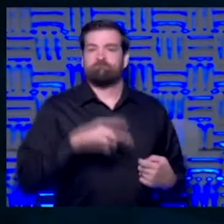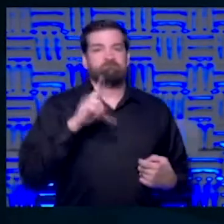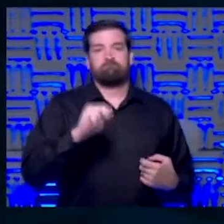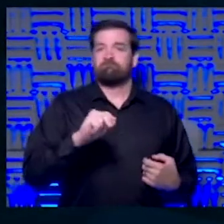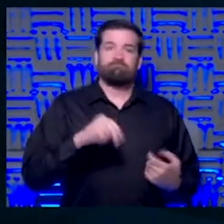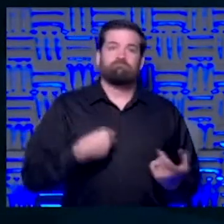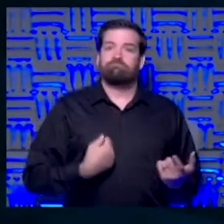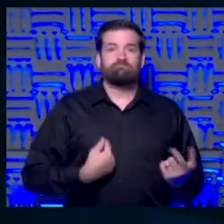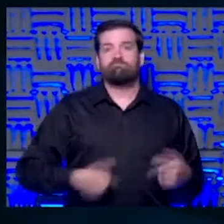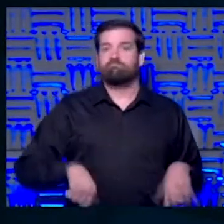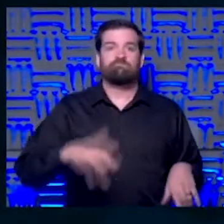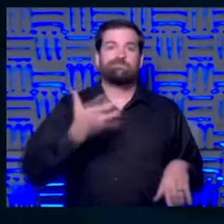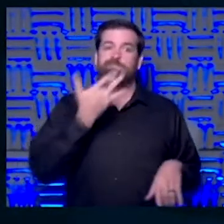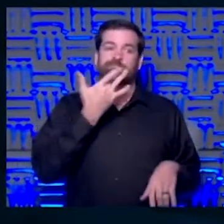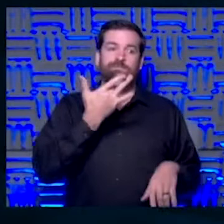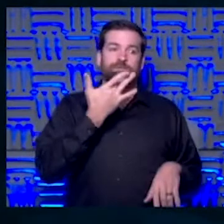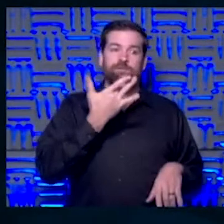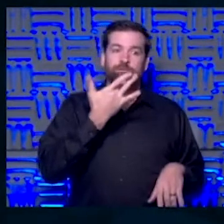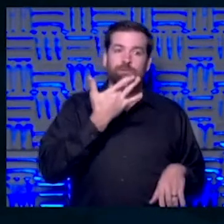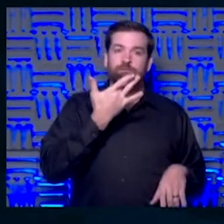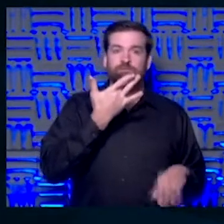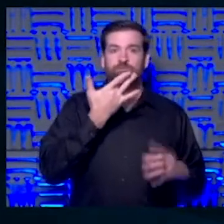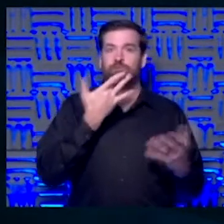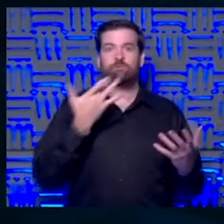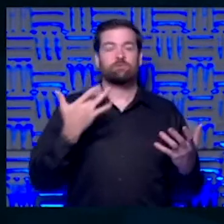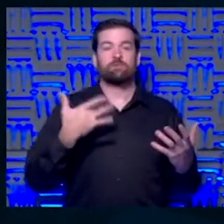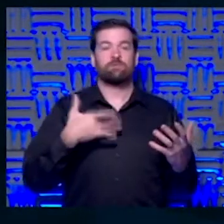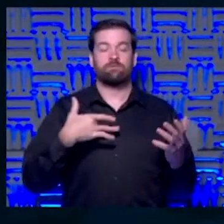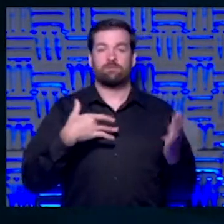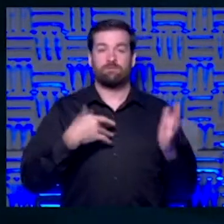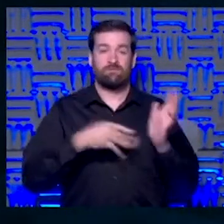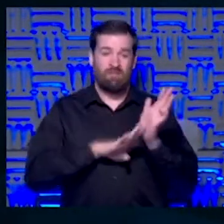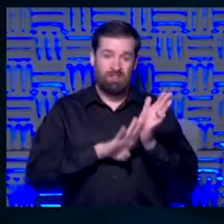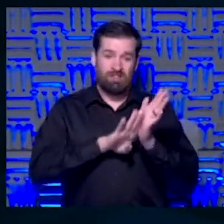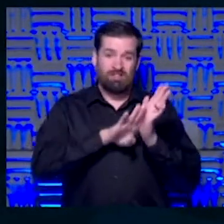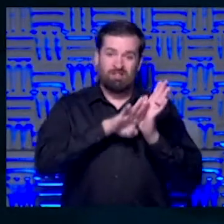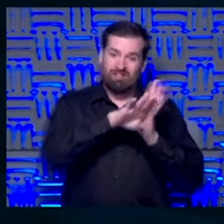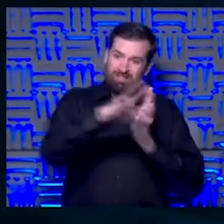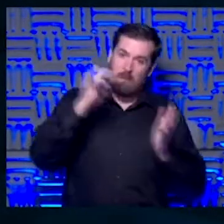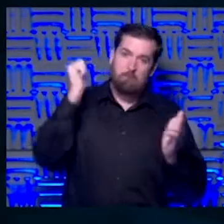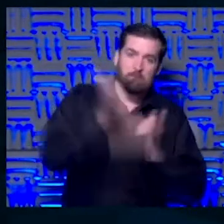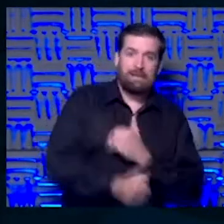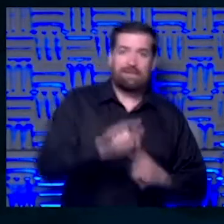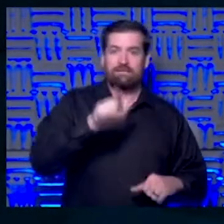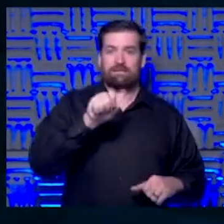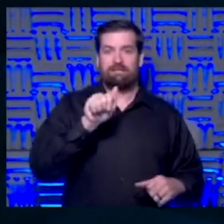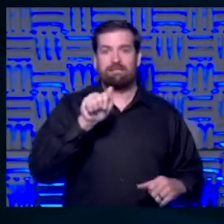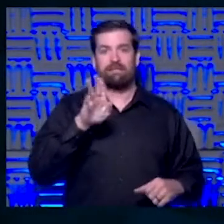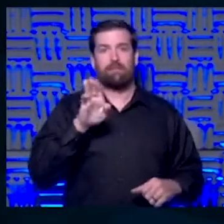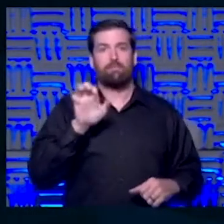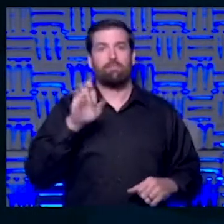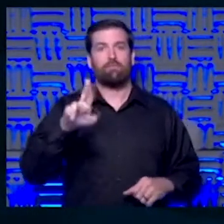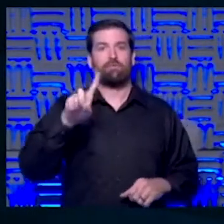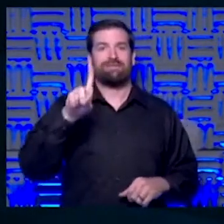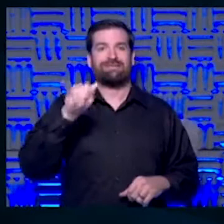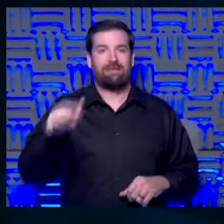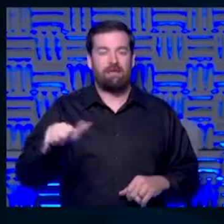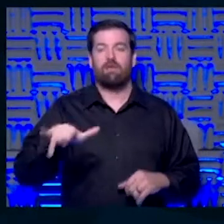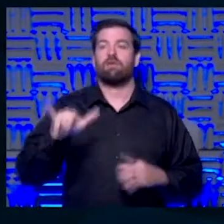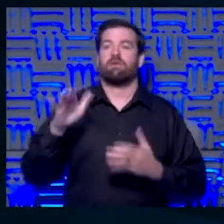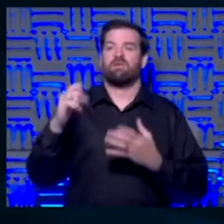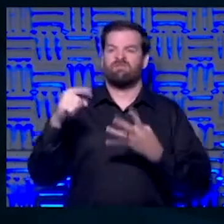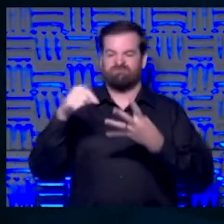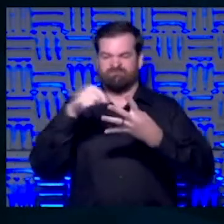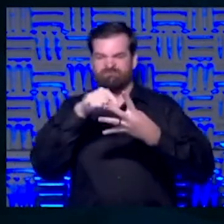rather get us over and past the Labor Day and more towards early to mid part